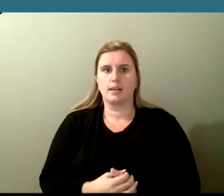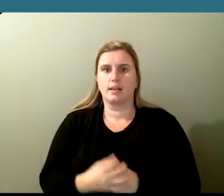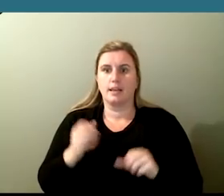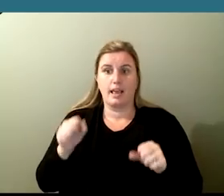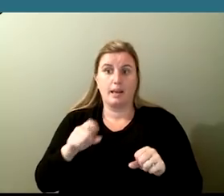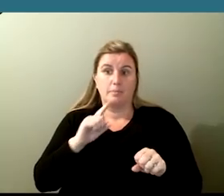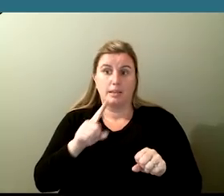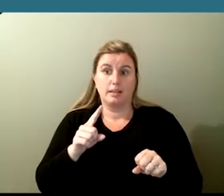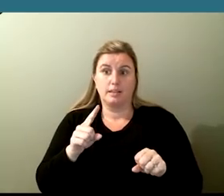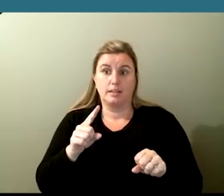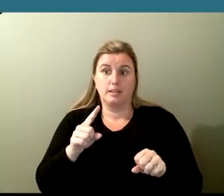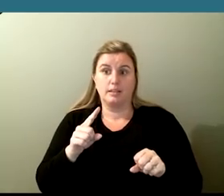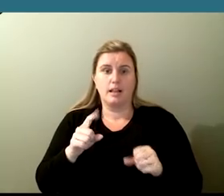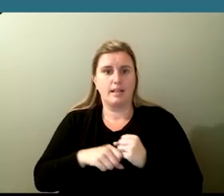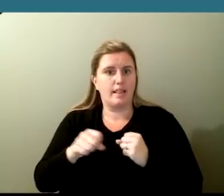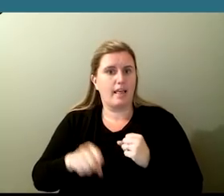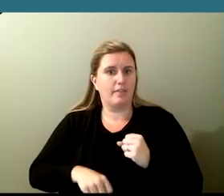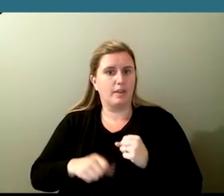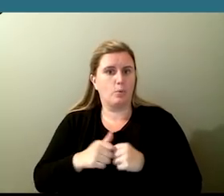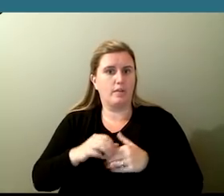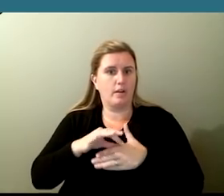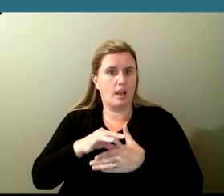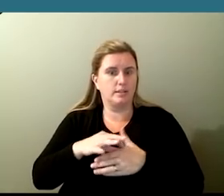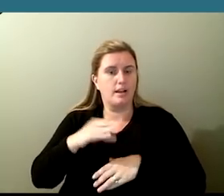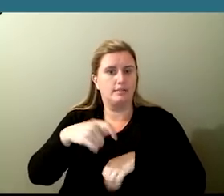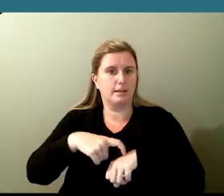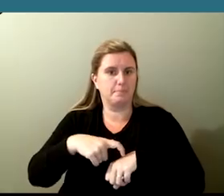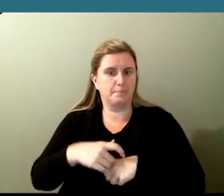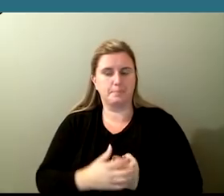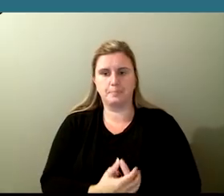really lengthy in content and time.